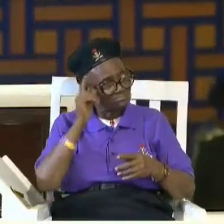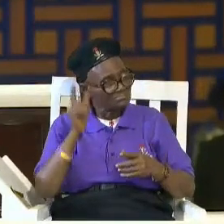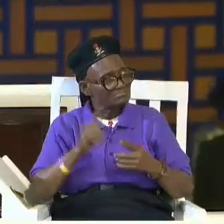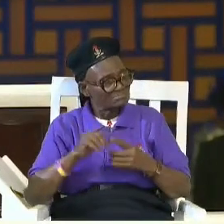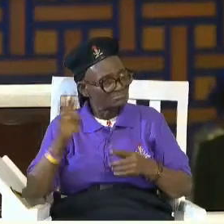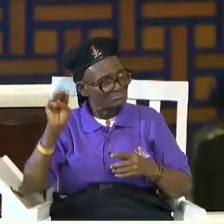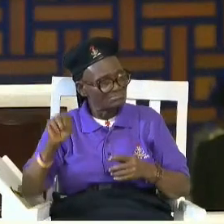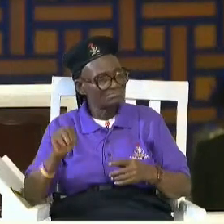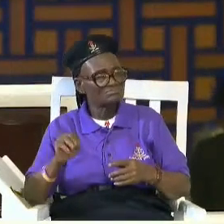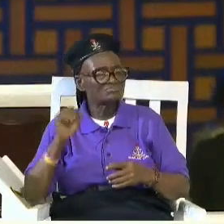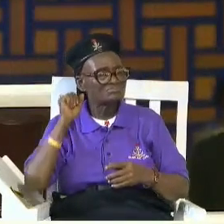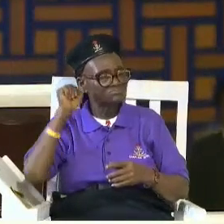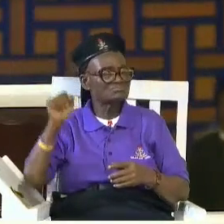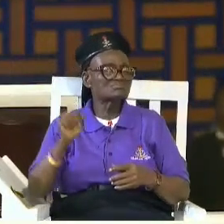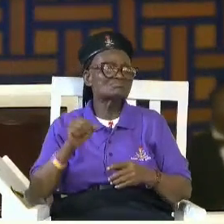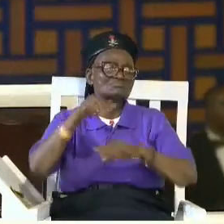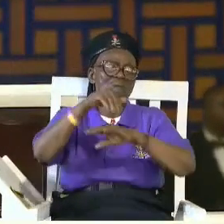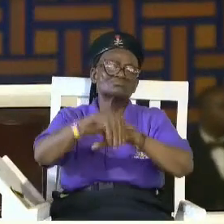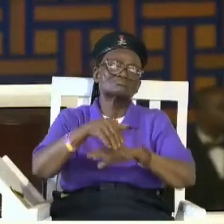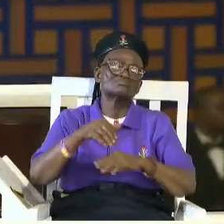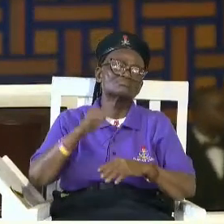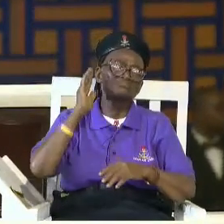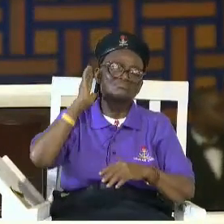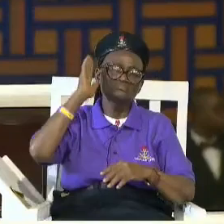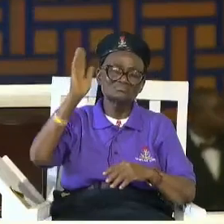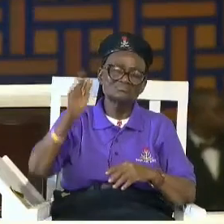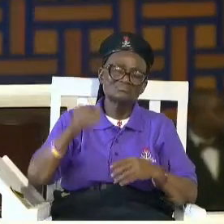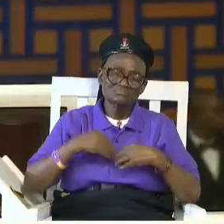his night would have endured forever.